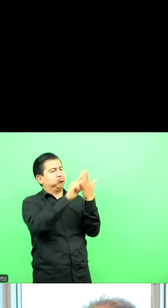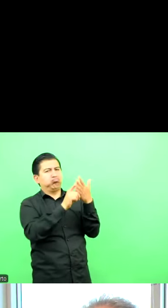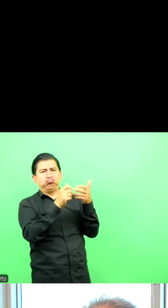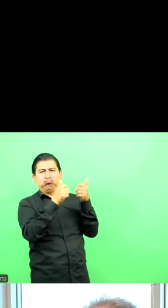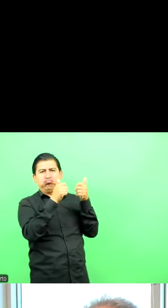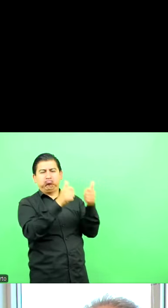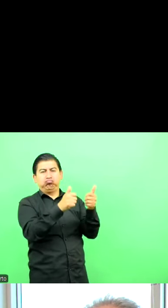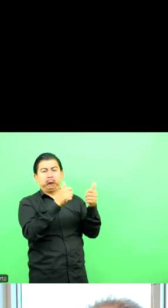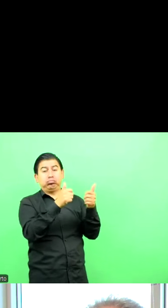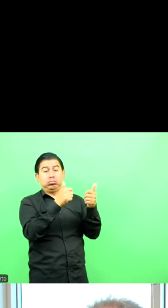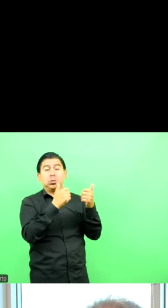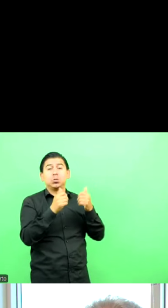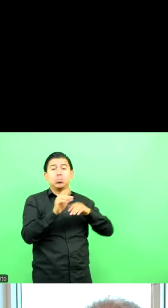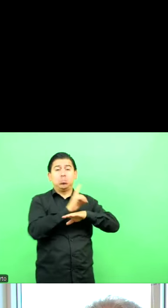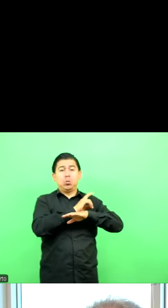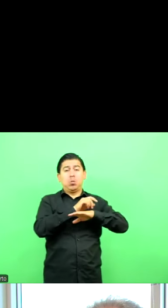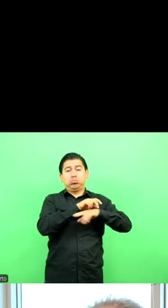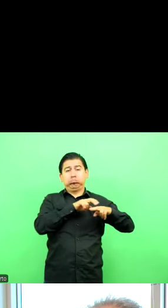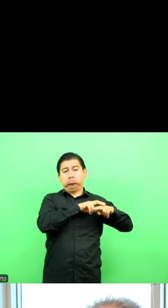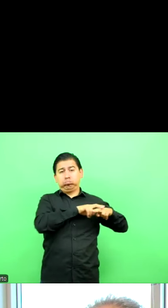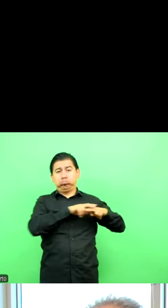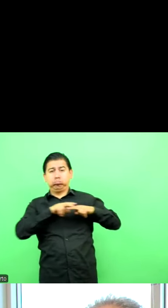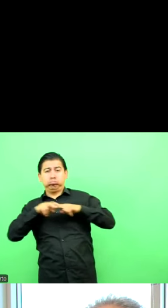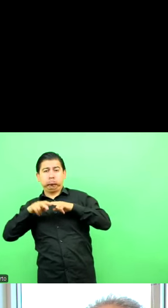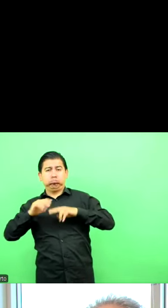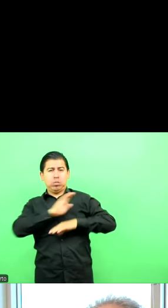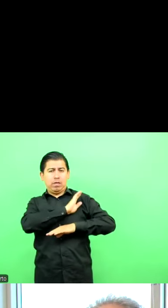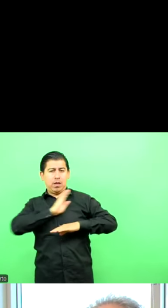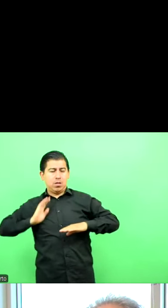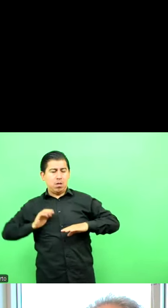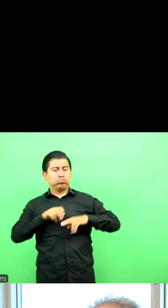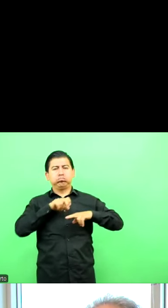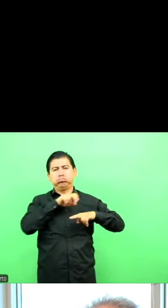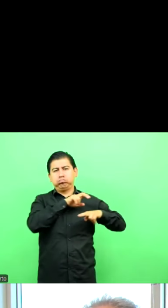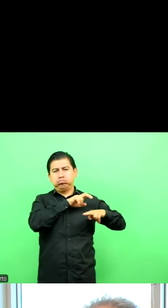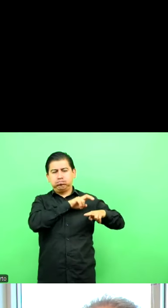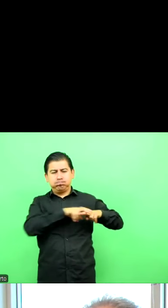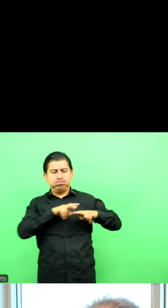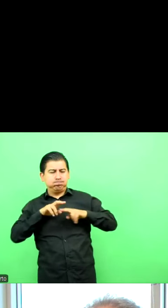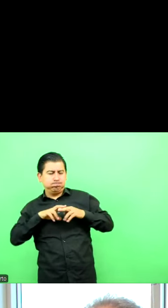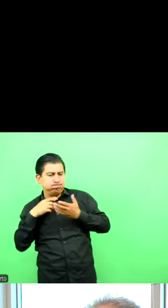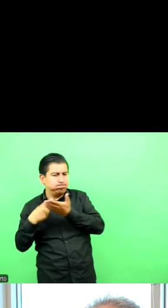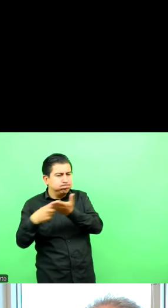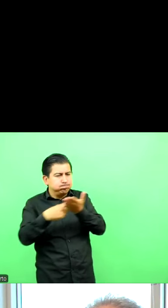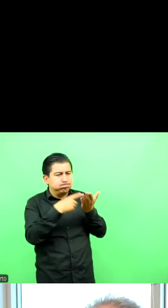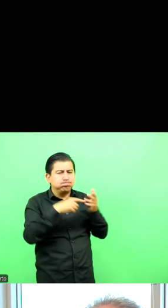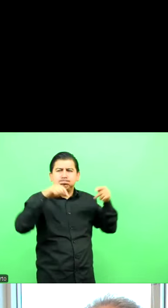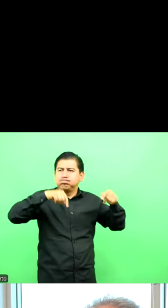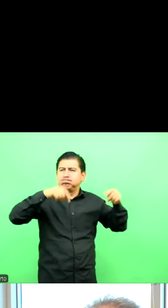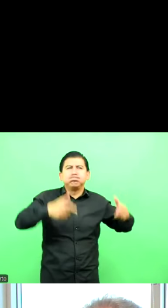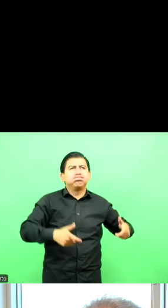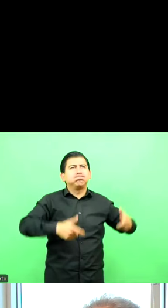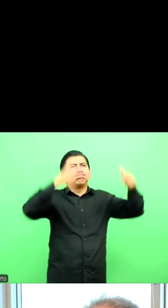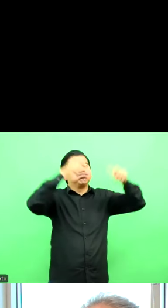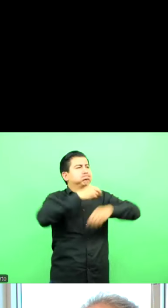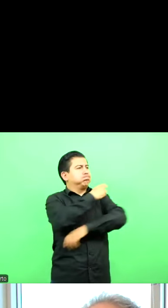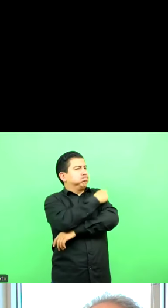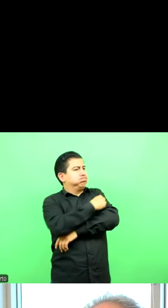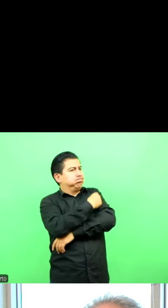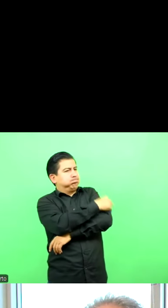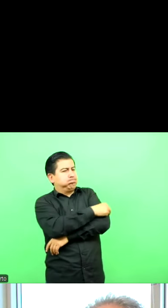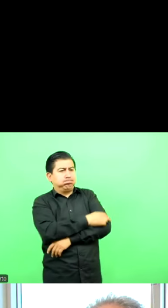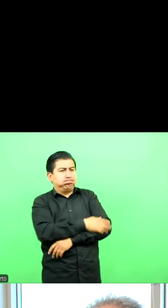the prevention to recovery in order to give the capacity to absorb, adapt, transform,